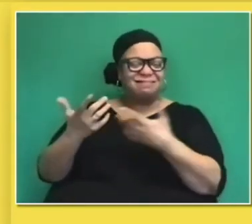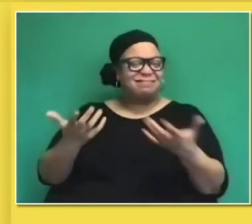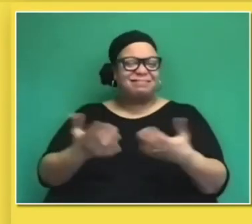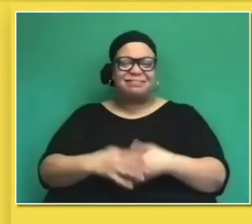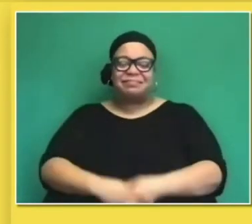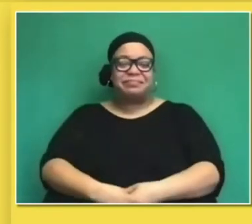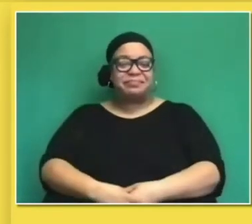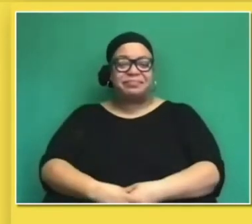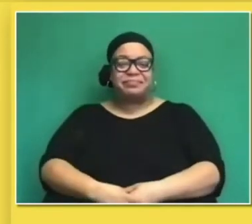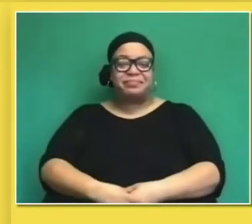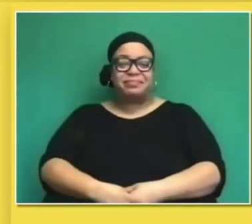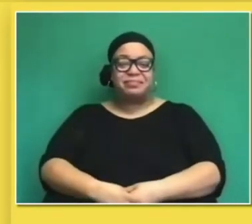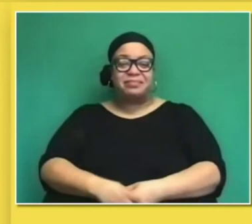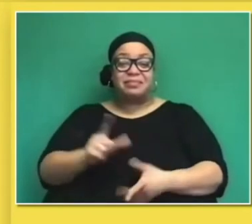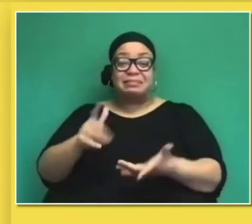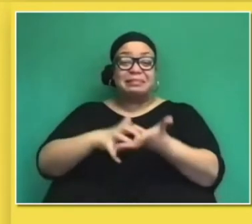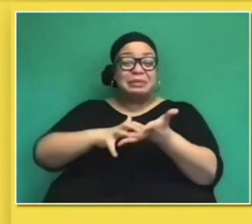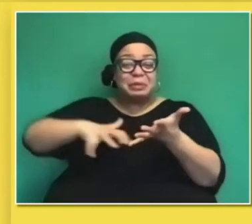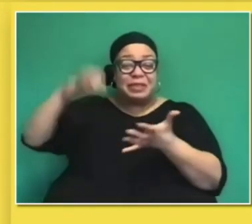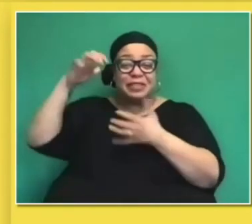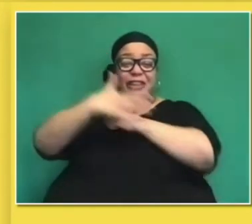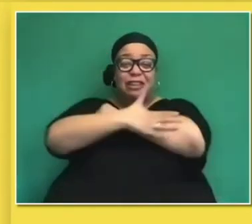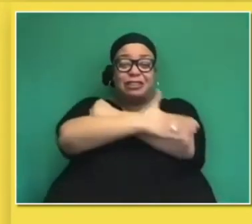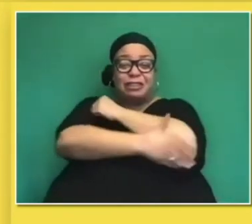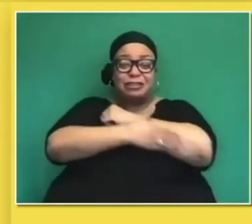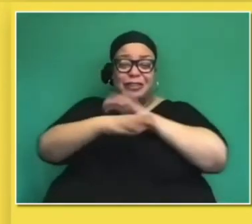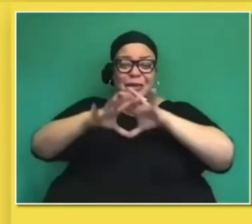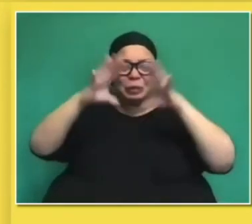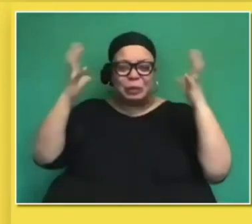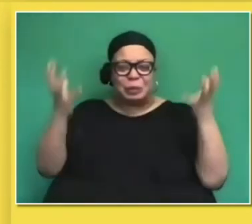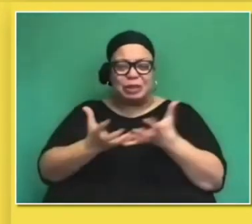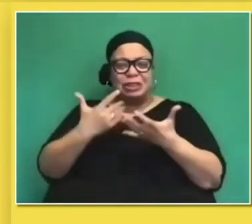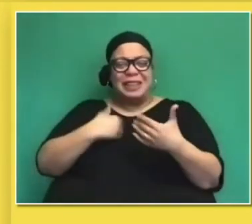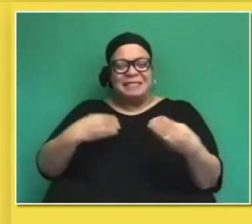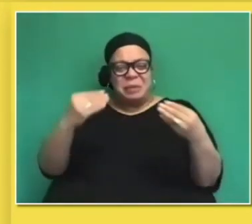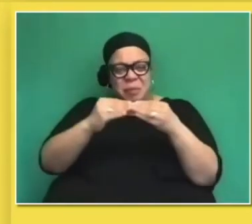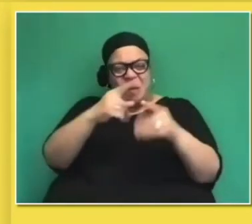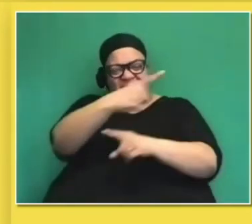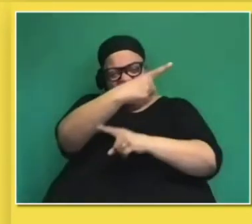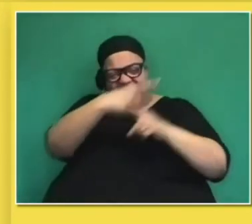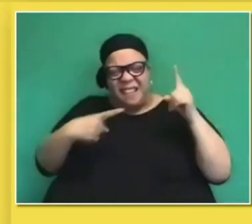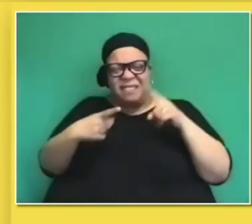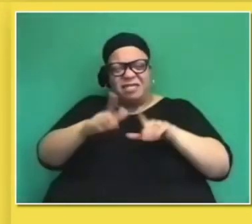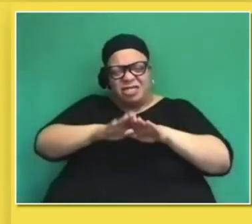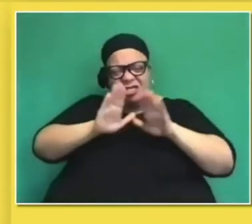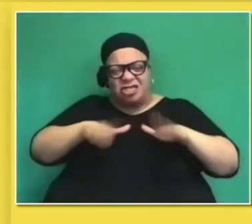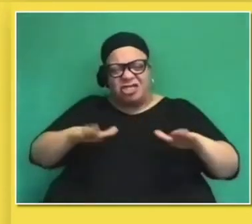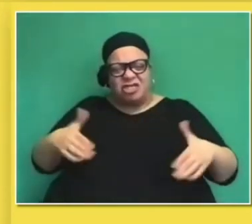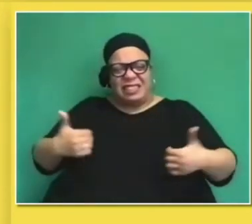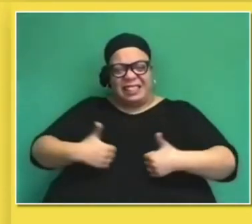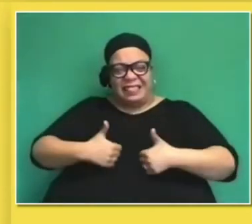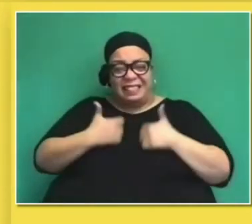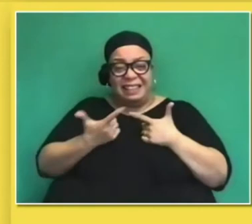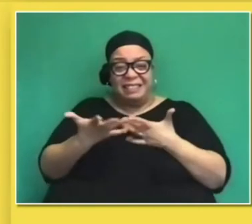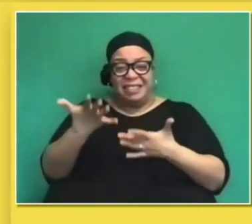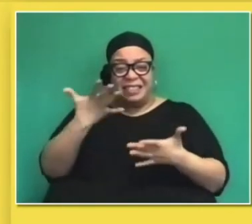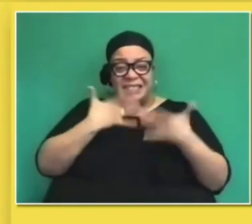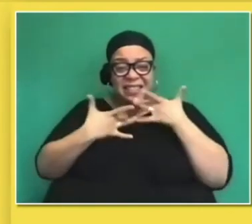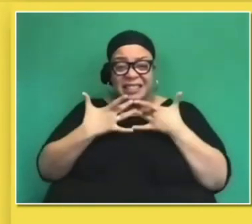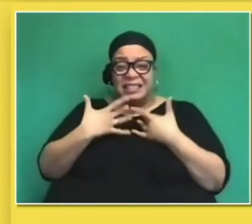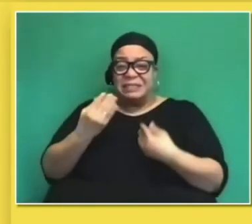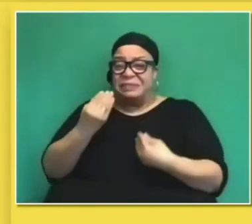this pandemic has made this hunger, this poverty, job loss, eviction, the suffering of children even